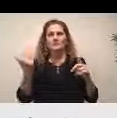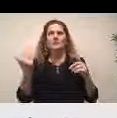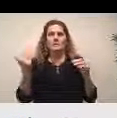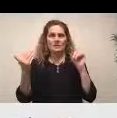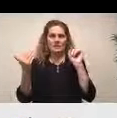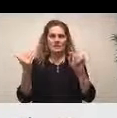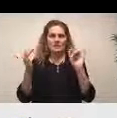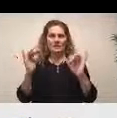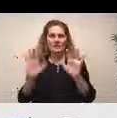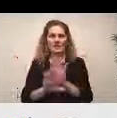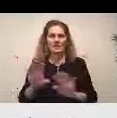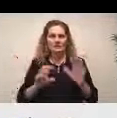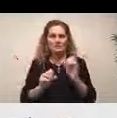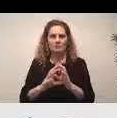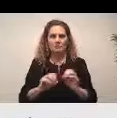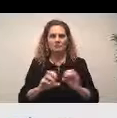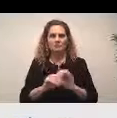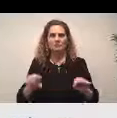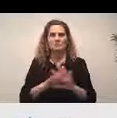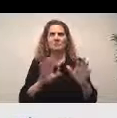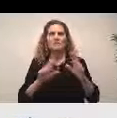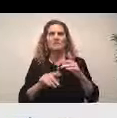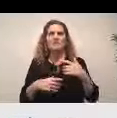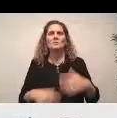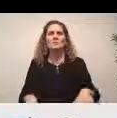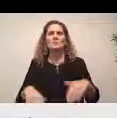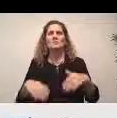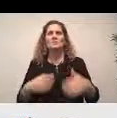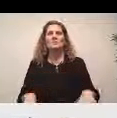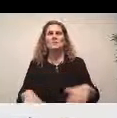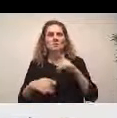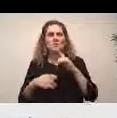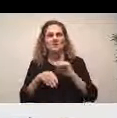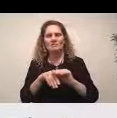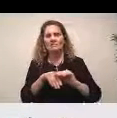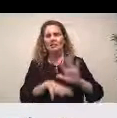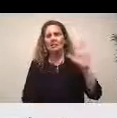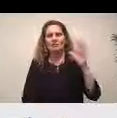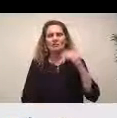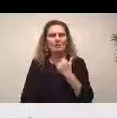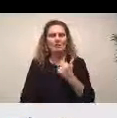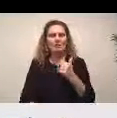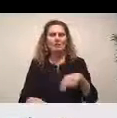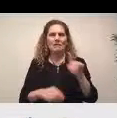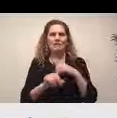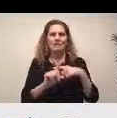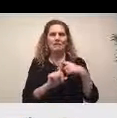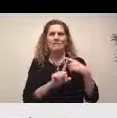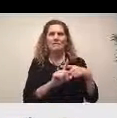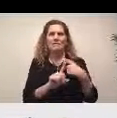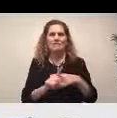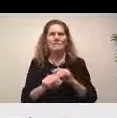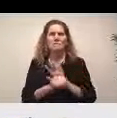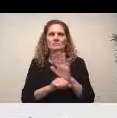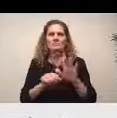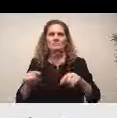a wide dispersion of cases throughout the county. Red, orange are some of the higher points. And so even though disease is low, we still